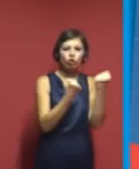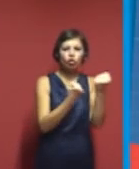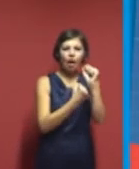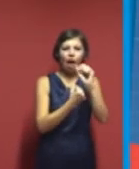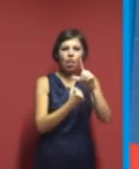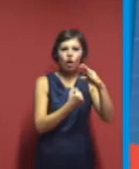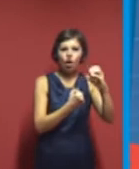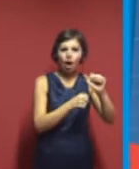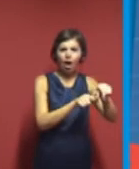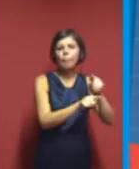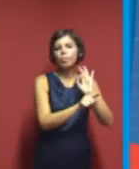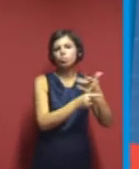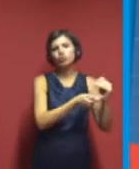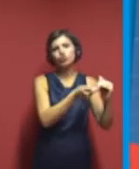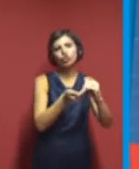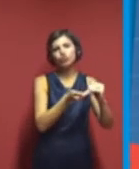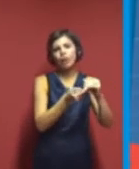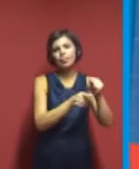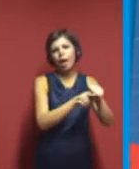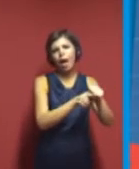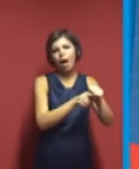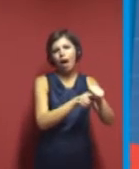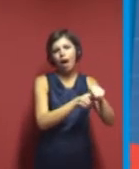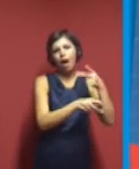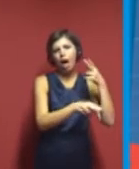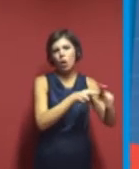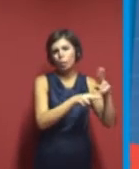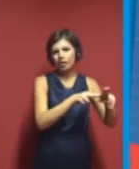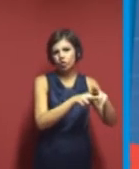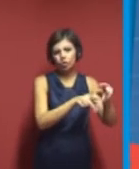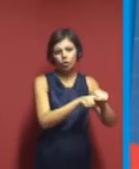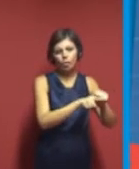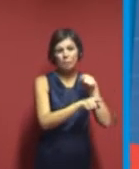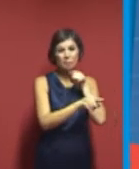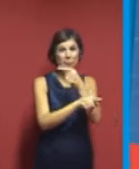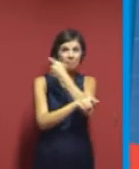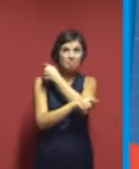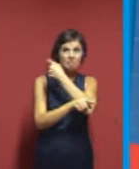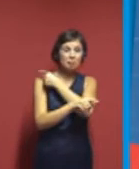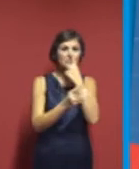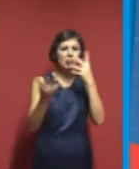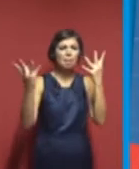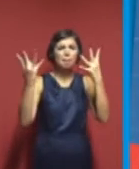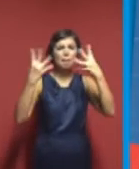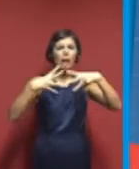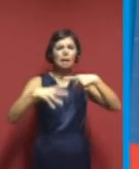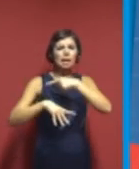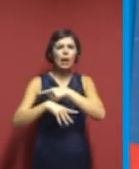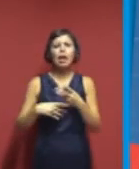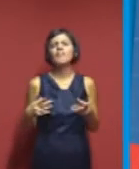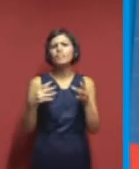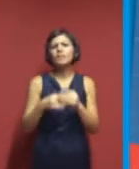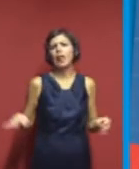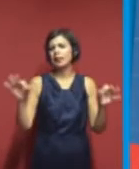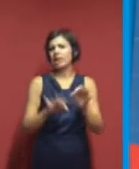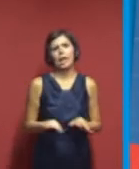it's the do-nothing machine. And it did nothing. It was solar-powered. You can see it's got this little solar